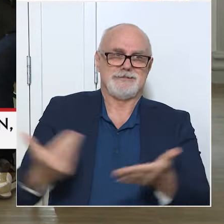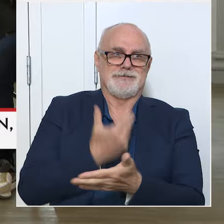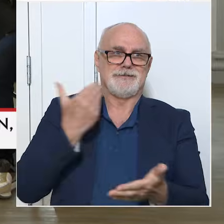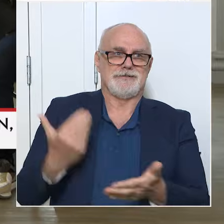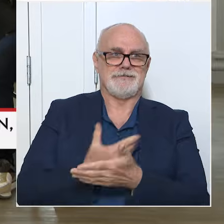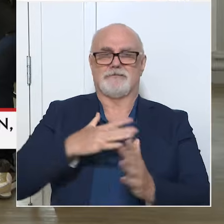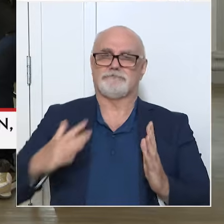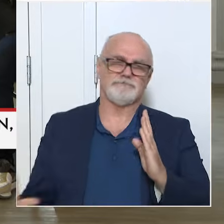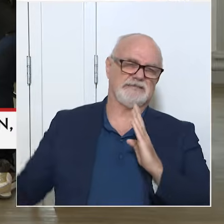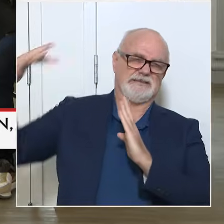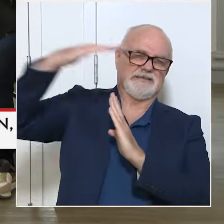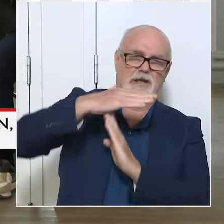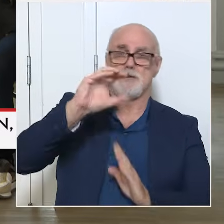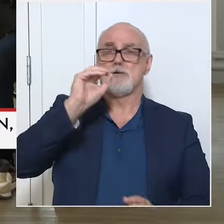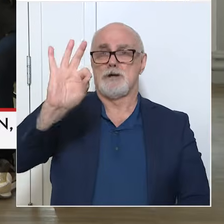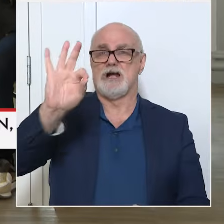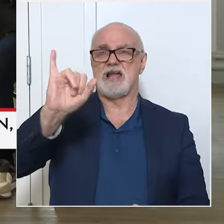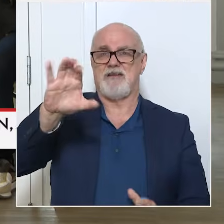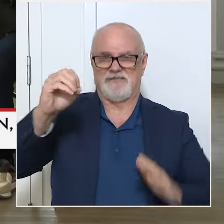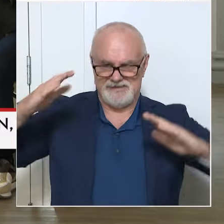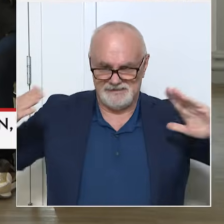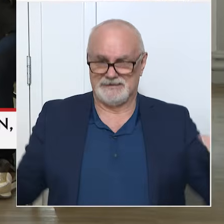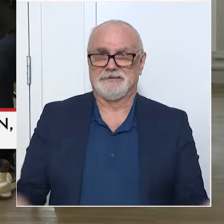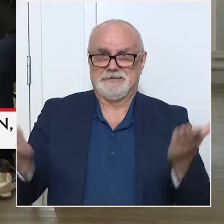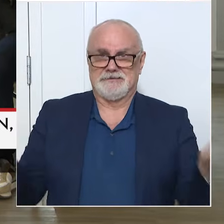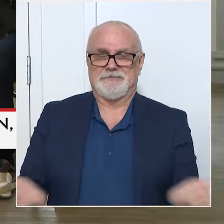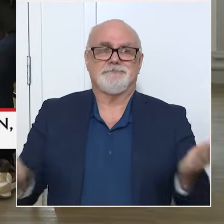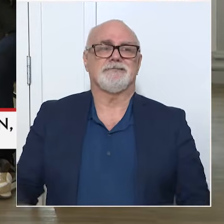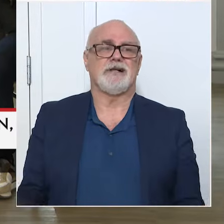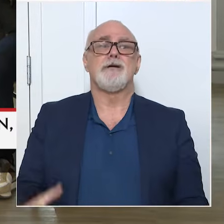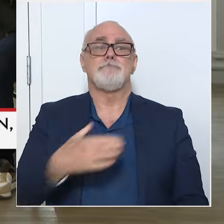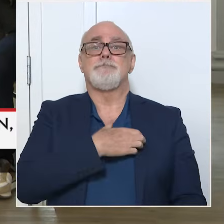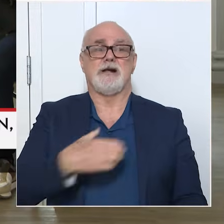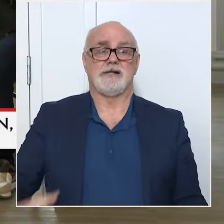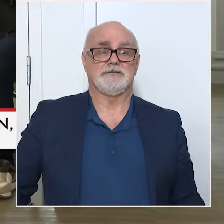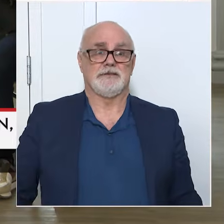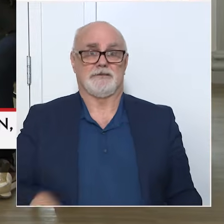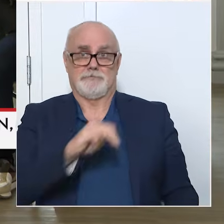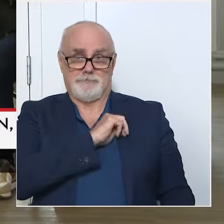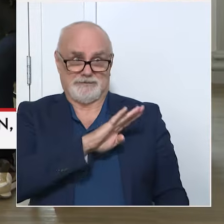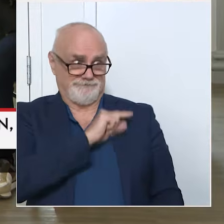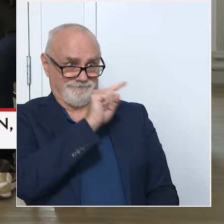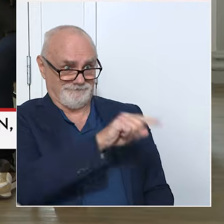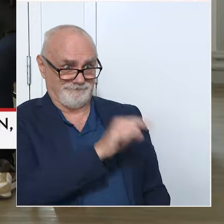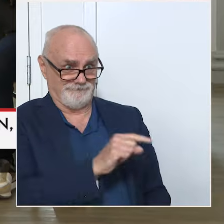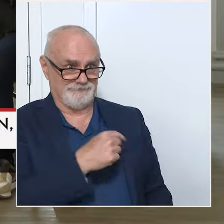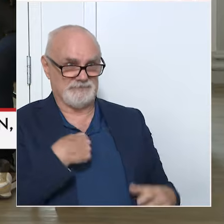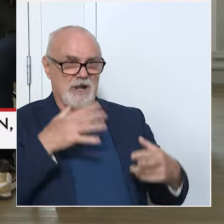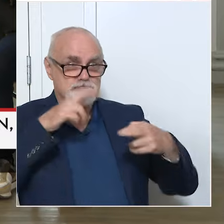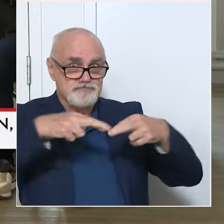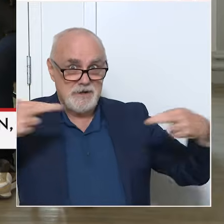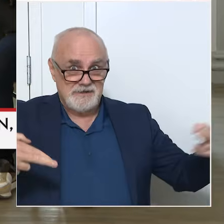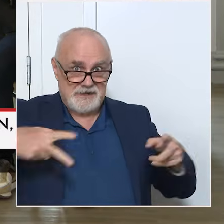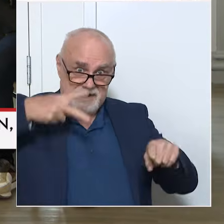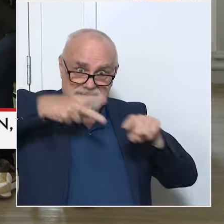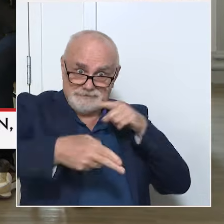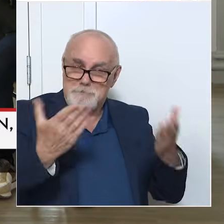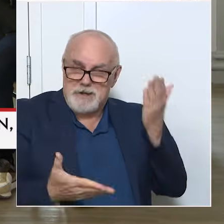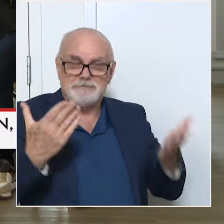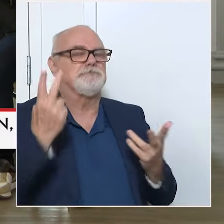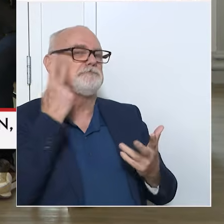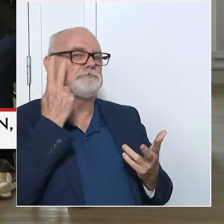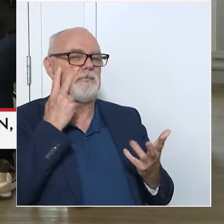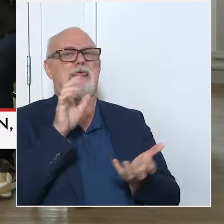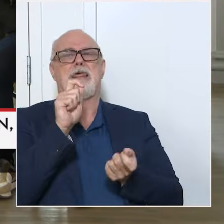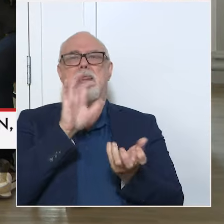office to date. Mayor Bowser, we may rope you into a ribbon cutting. It's a super cool office, or at least we think